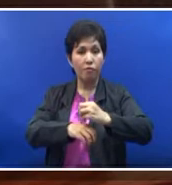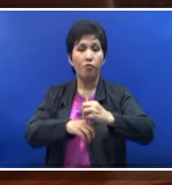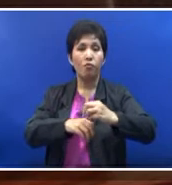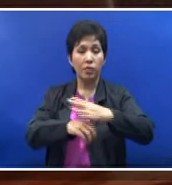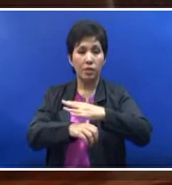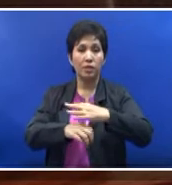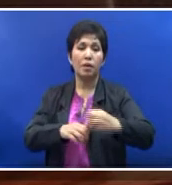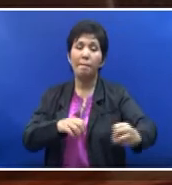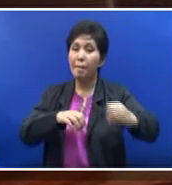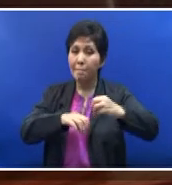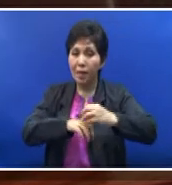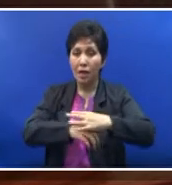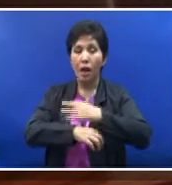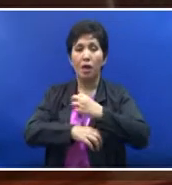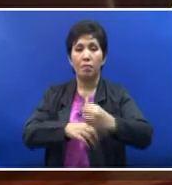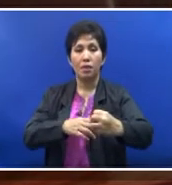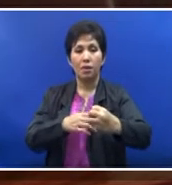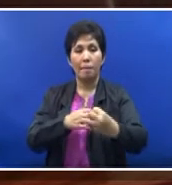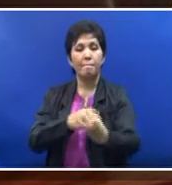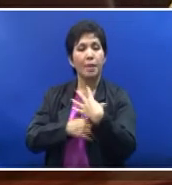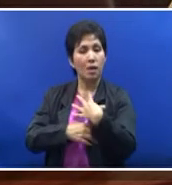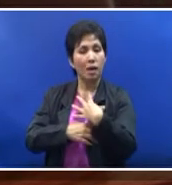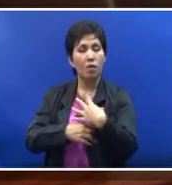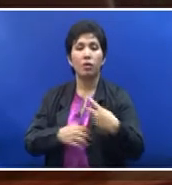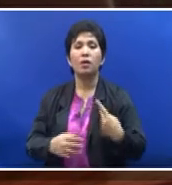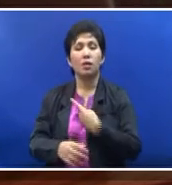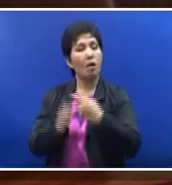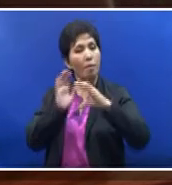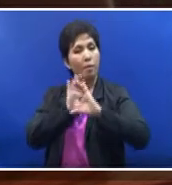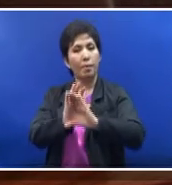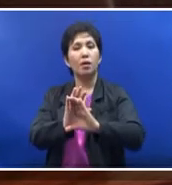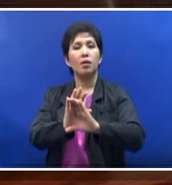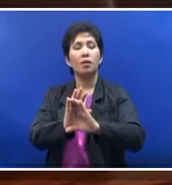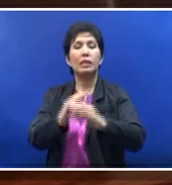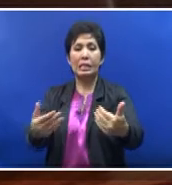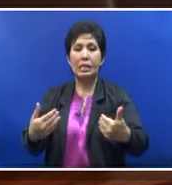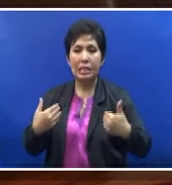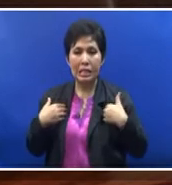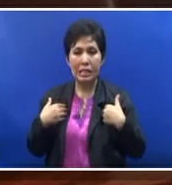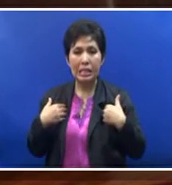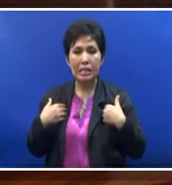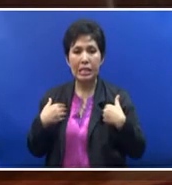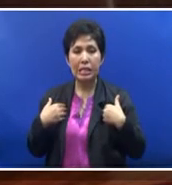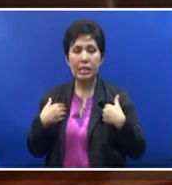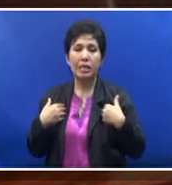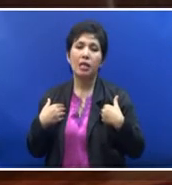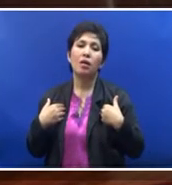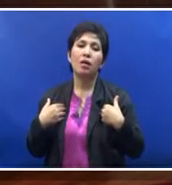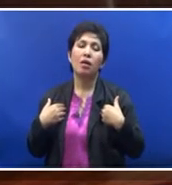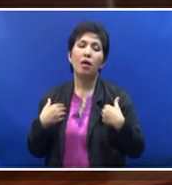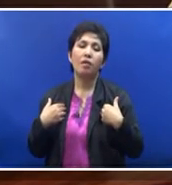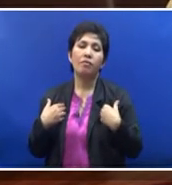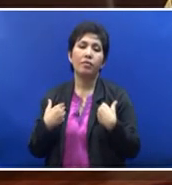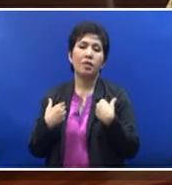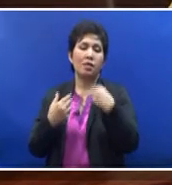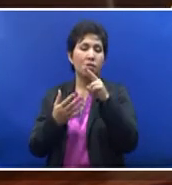eat. Okay, for example, in some country, in India, for example, they have wheat, right? So when they have wheat,